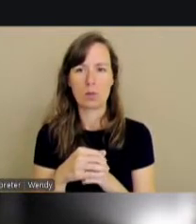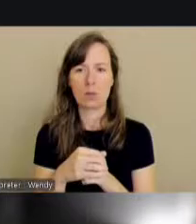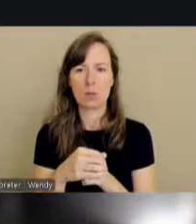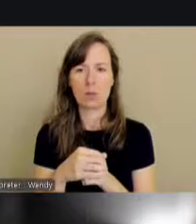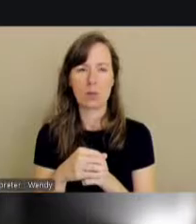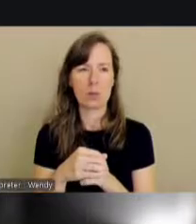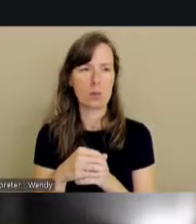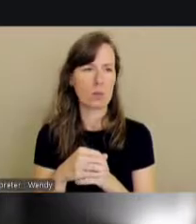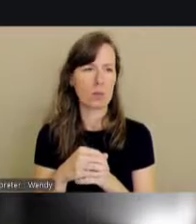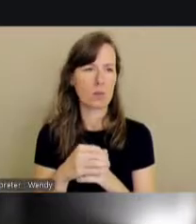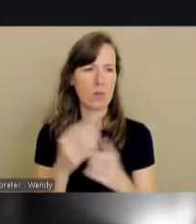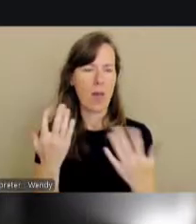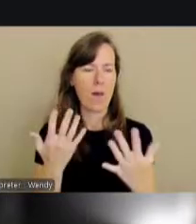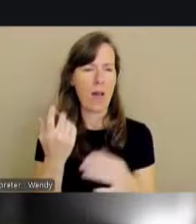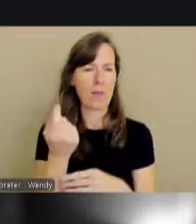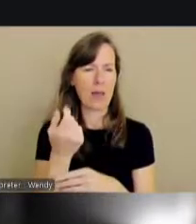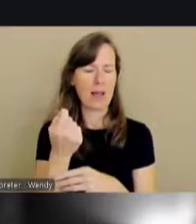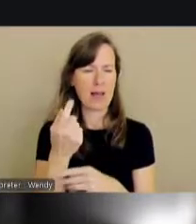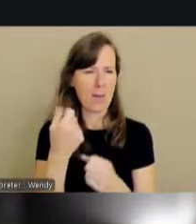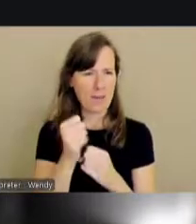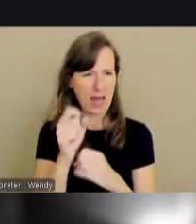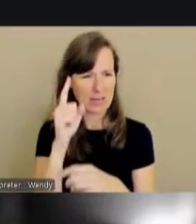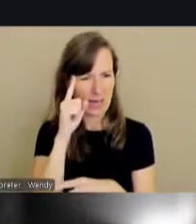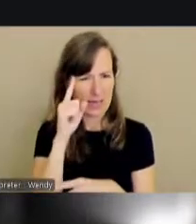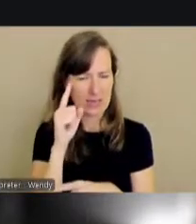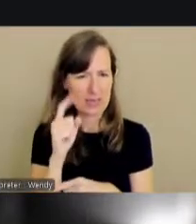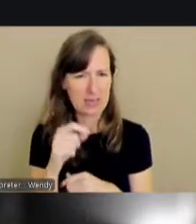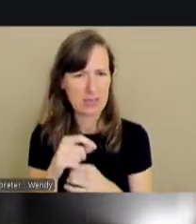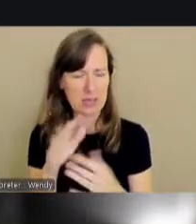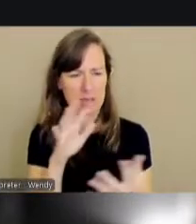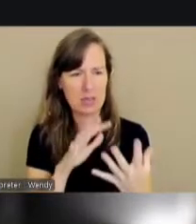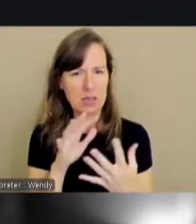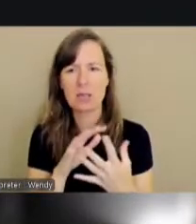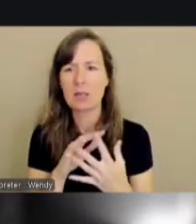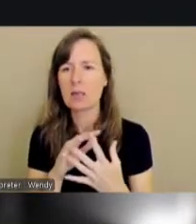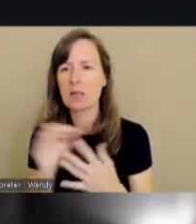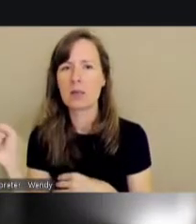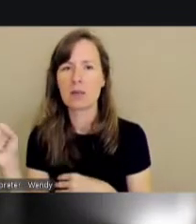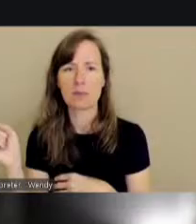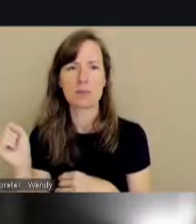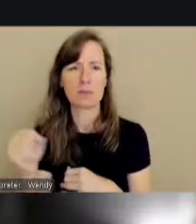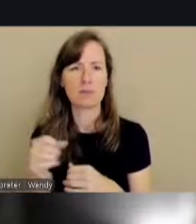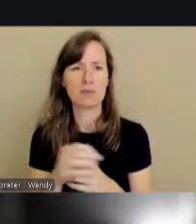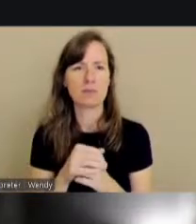Sorry, that was a little meandering, but did that make sense? Correct.